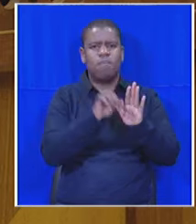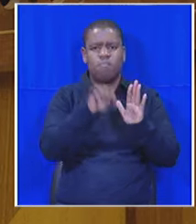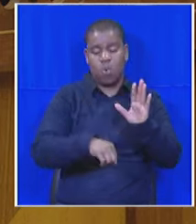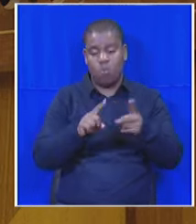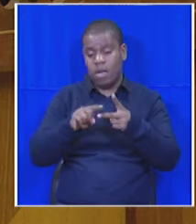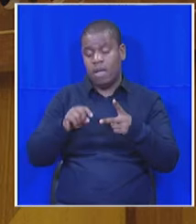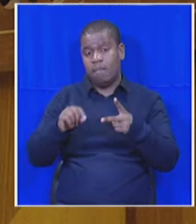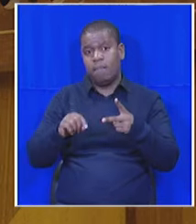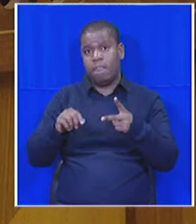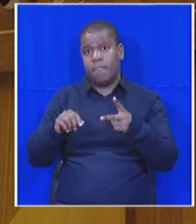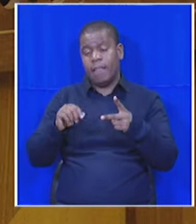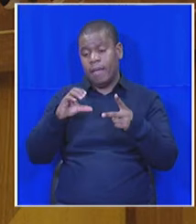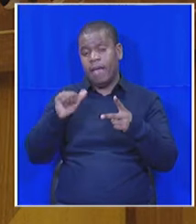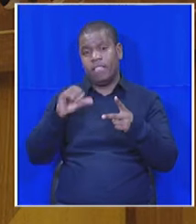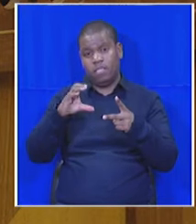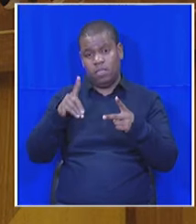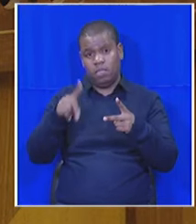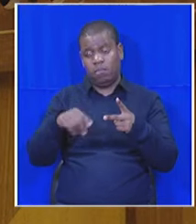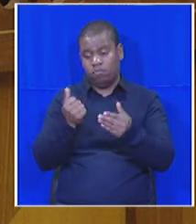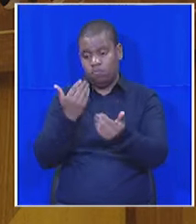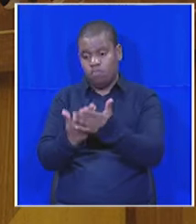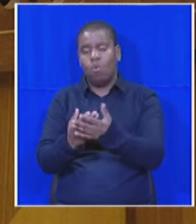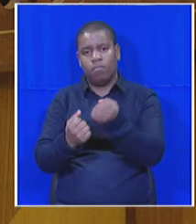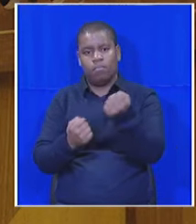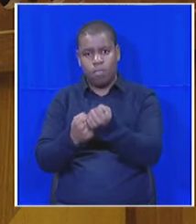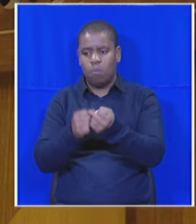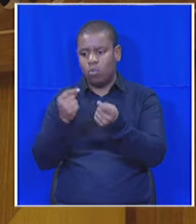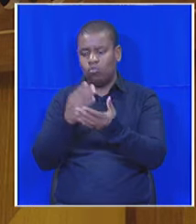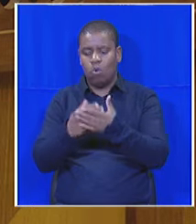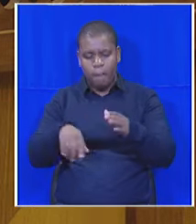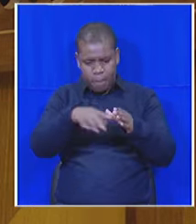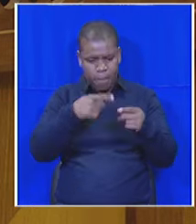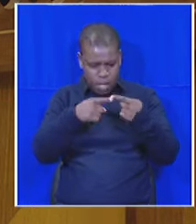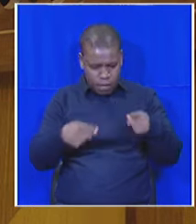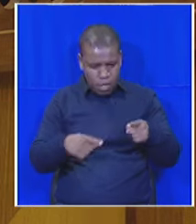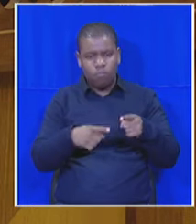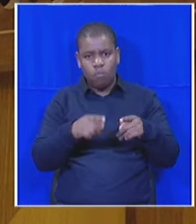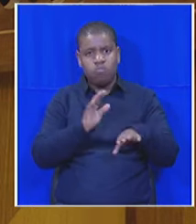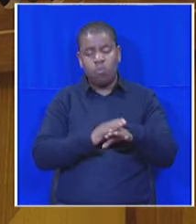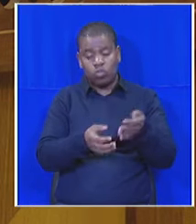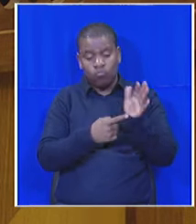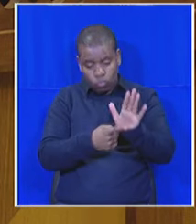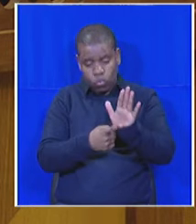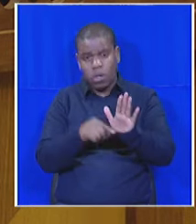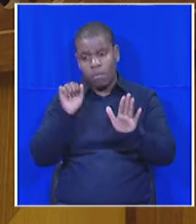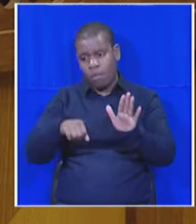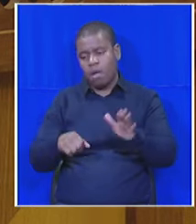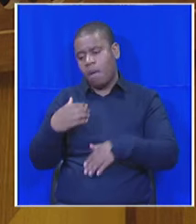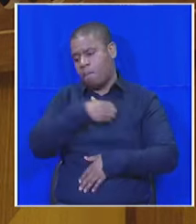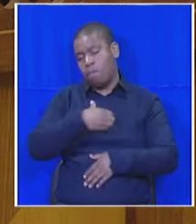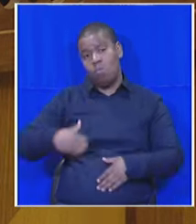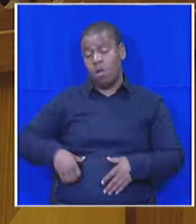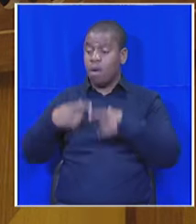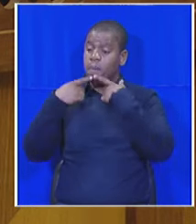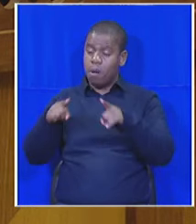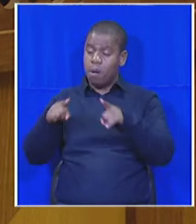ACDP support the committee's recommendations to improve the internal audit indicators. And we note that President Zuma has issued a proclamation